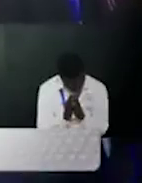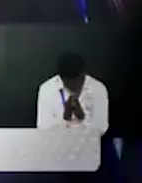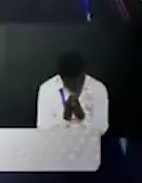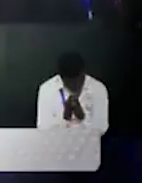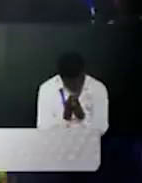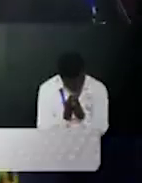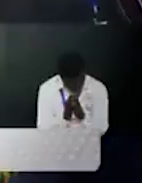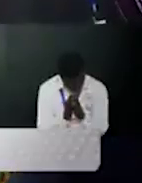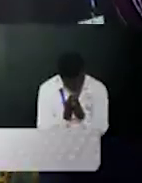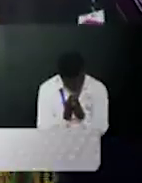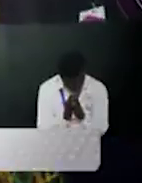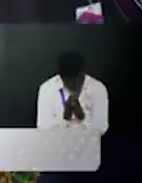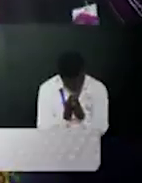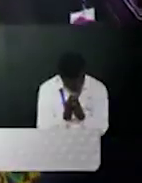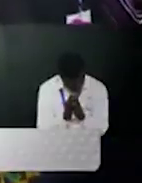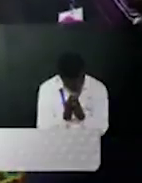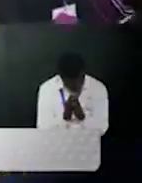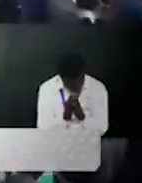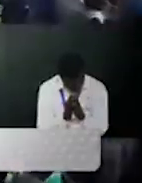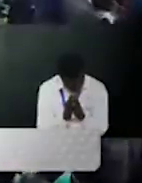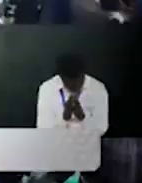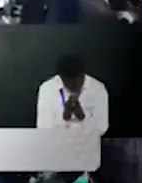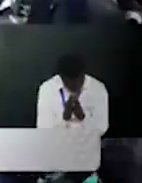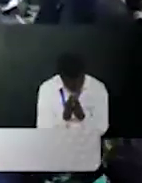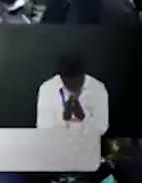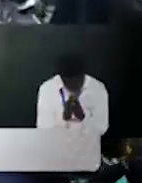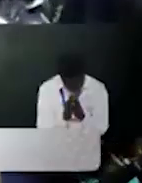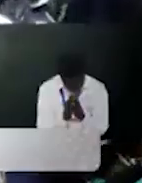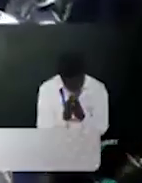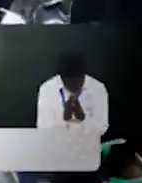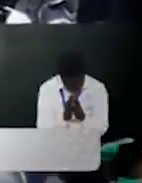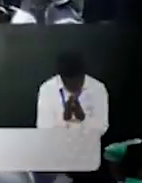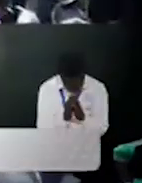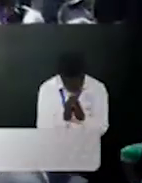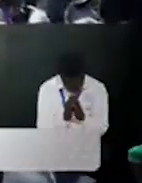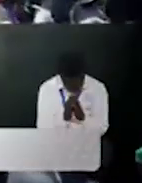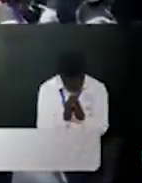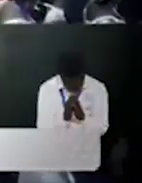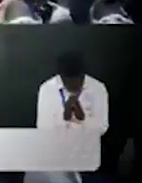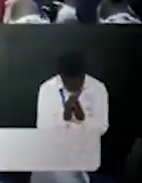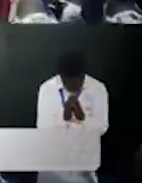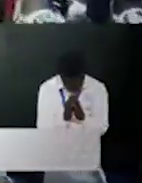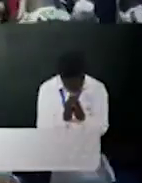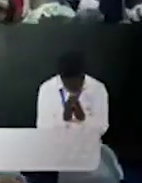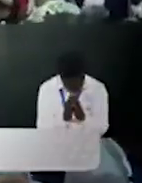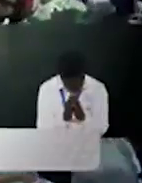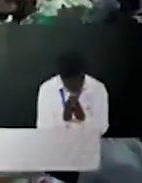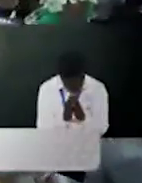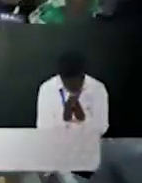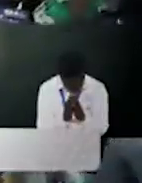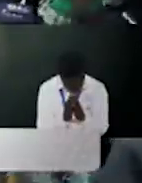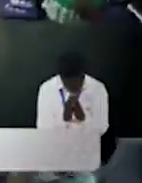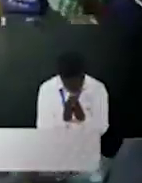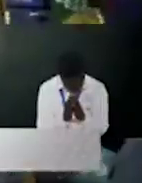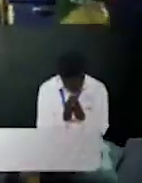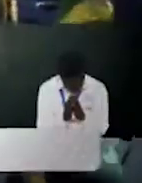rationale has been given to us. Let's pray for insight. Let's pray for understanding of the rationale that will